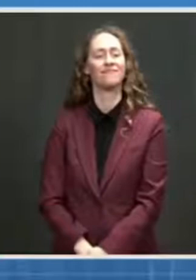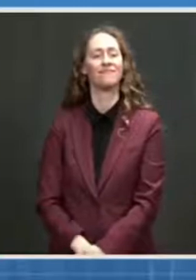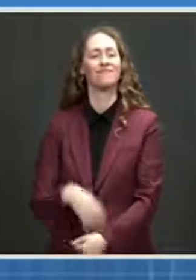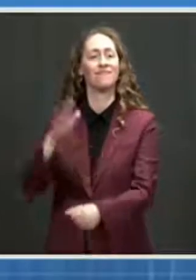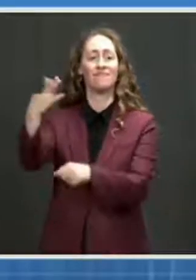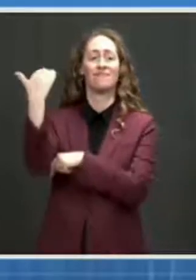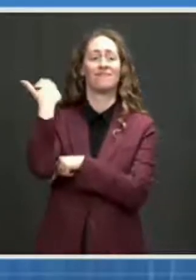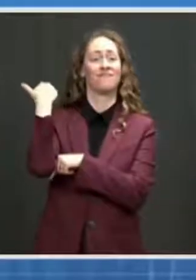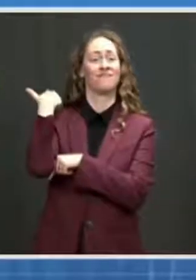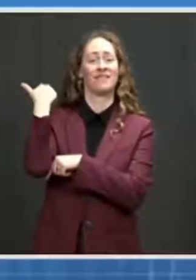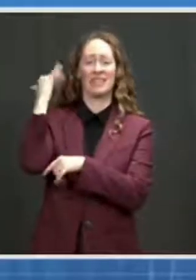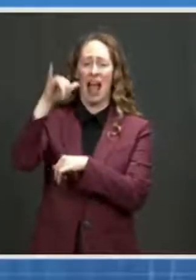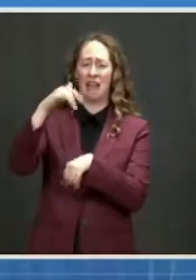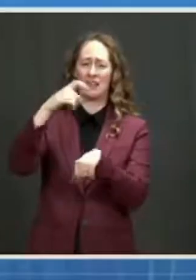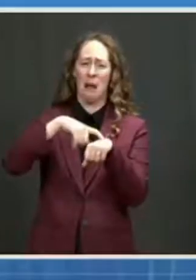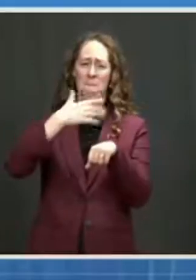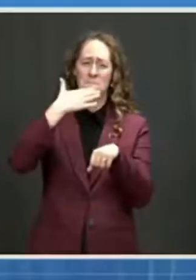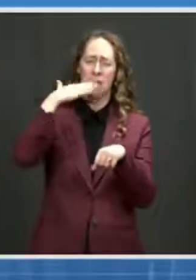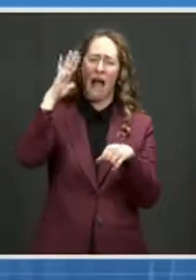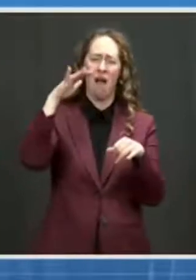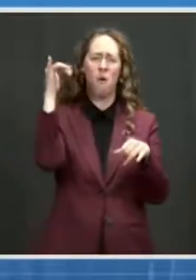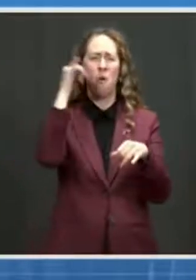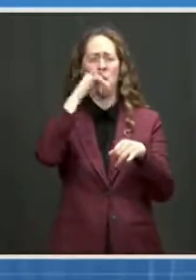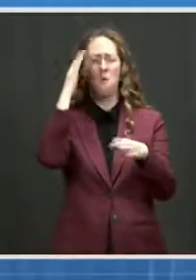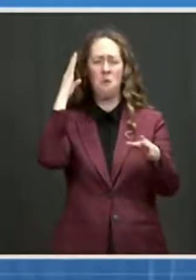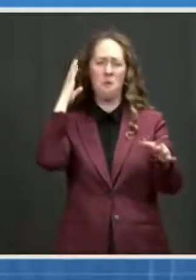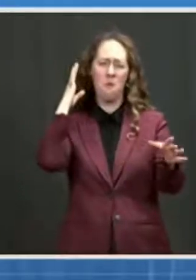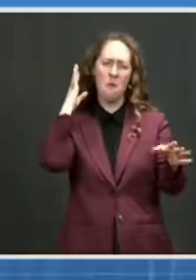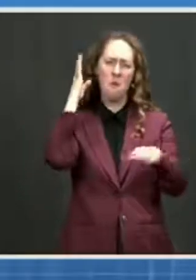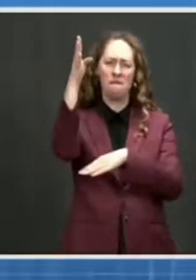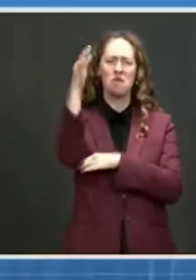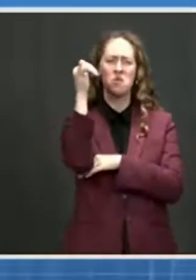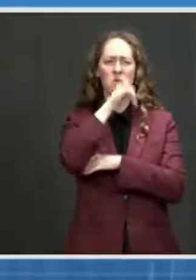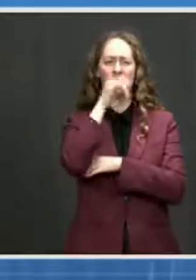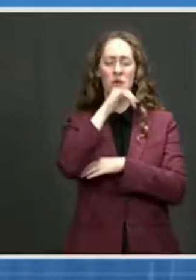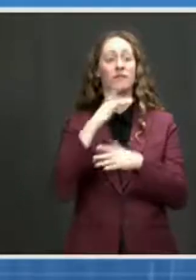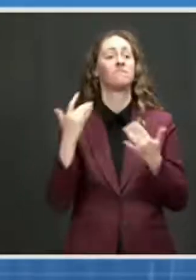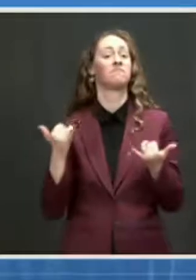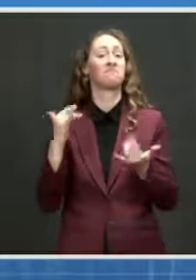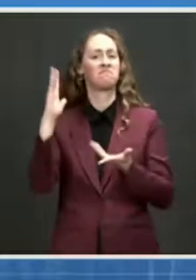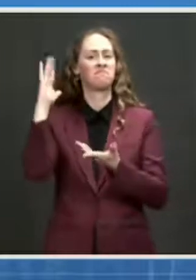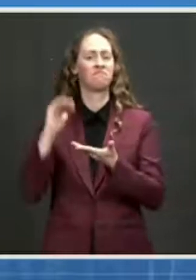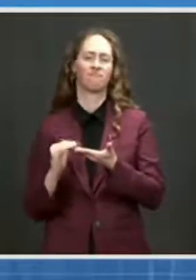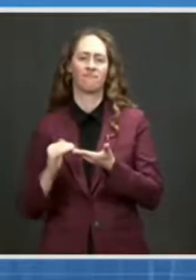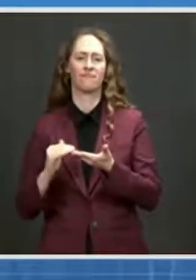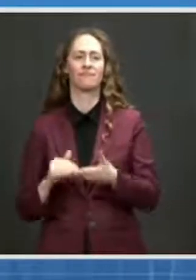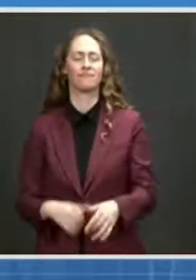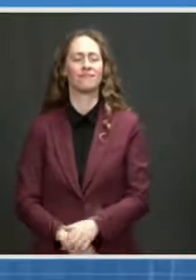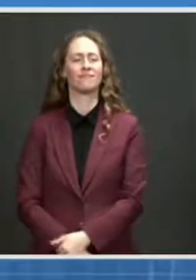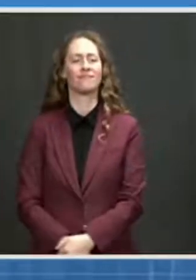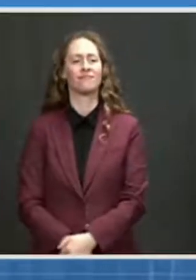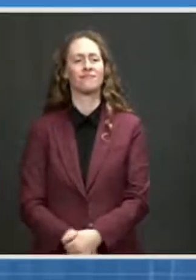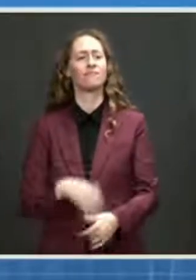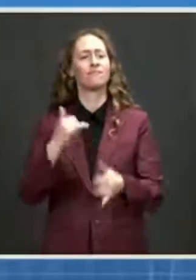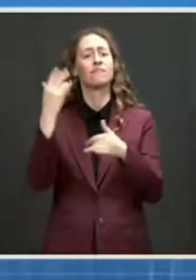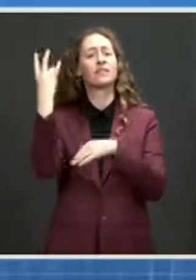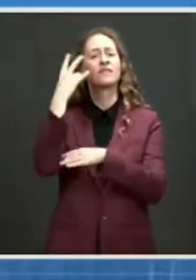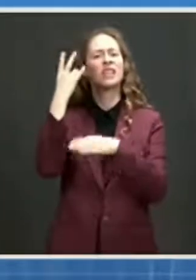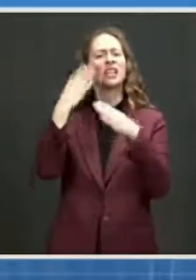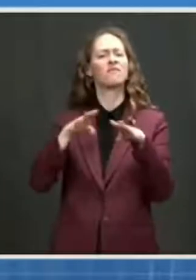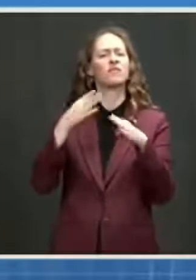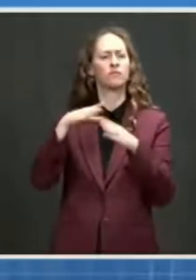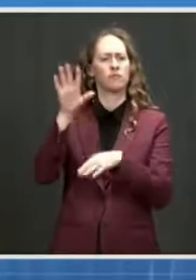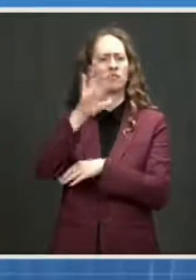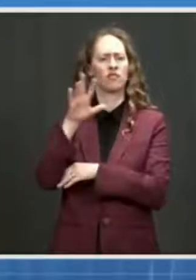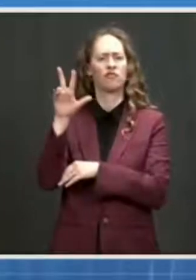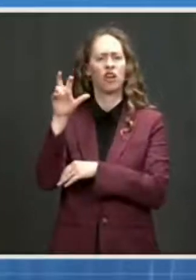And finally, the 7-day average of daily deaths remains at 379 per day. It gives me so much hope